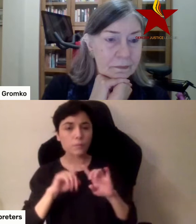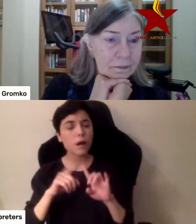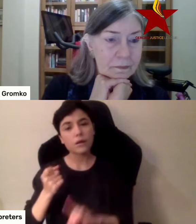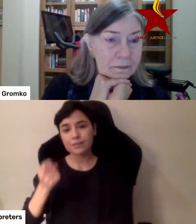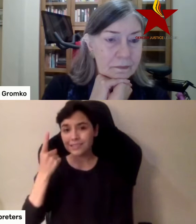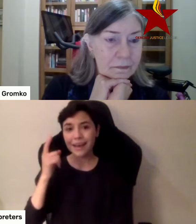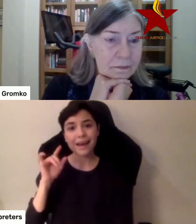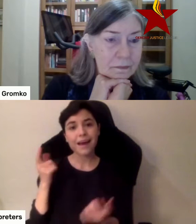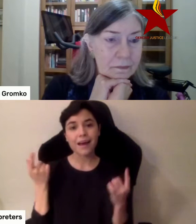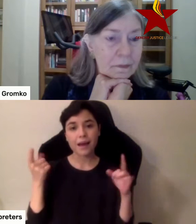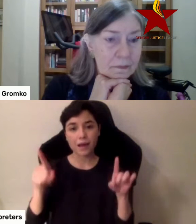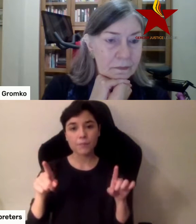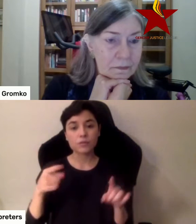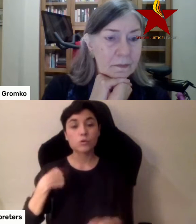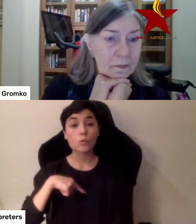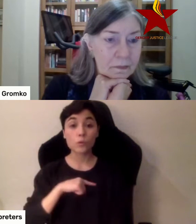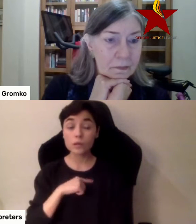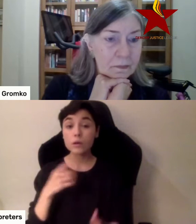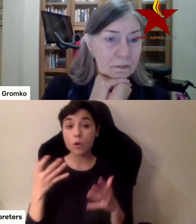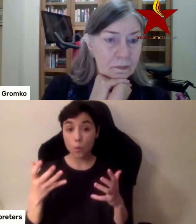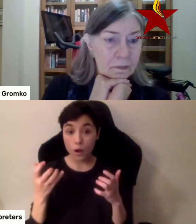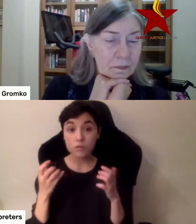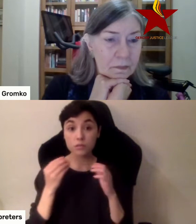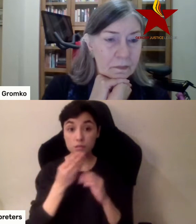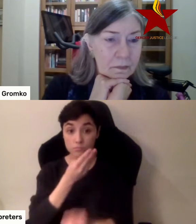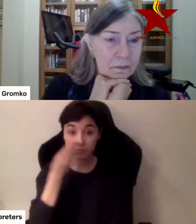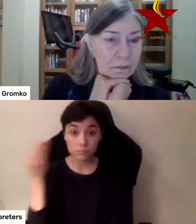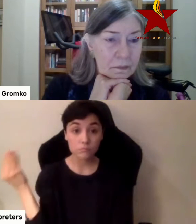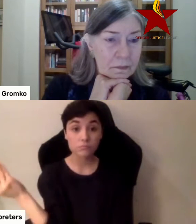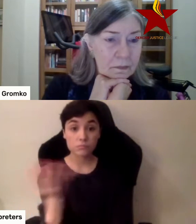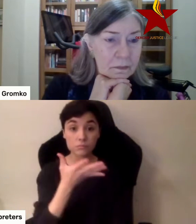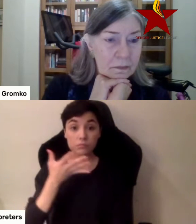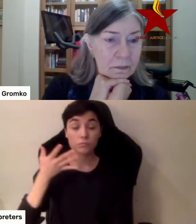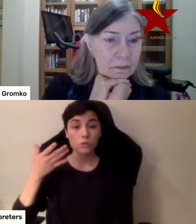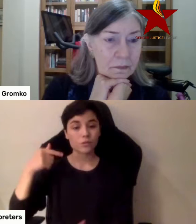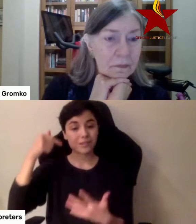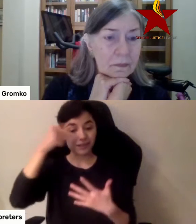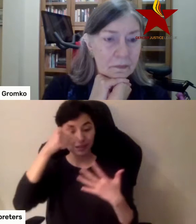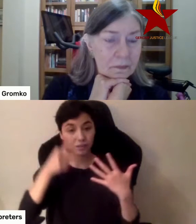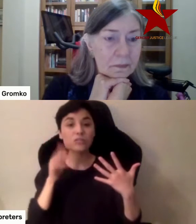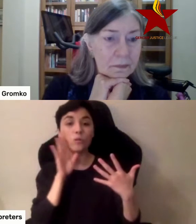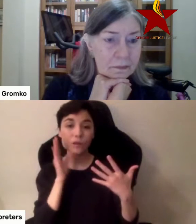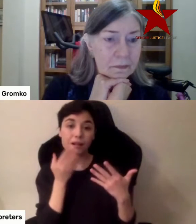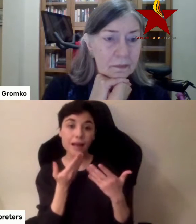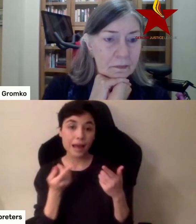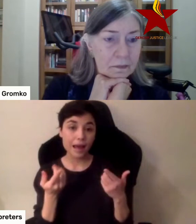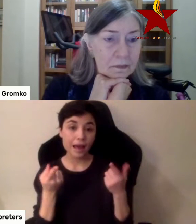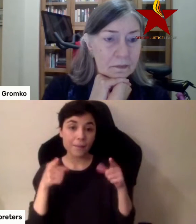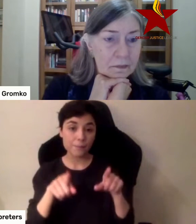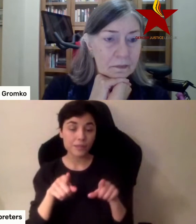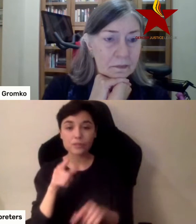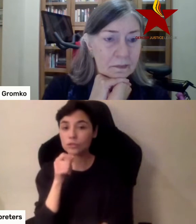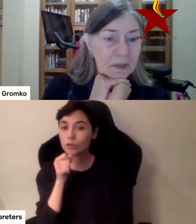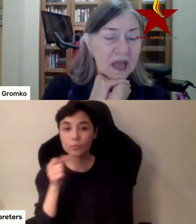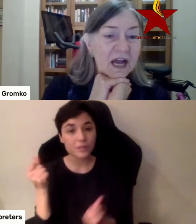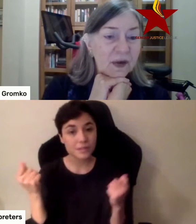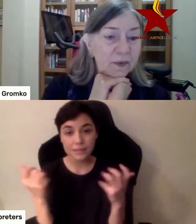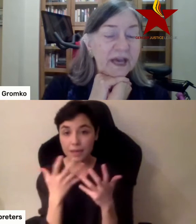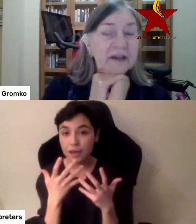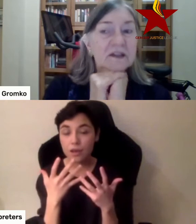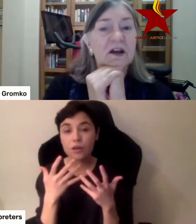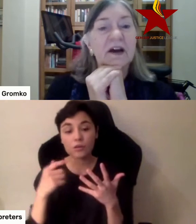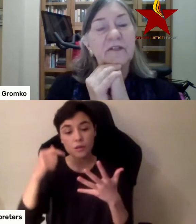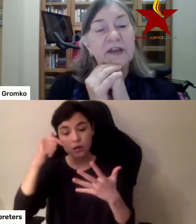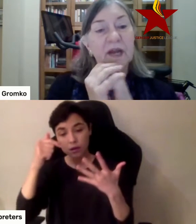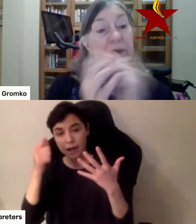be intent about telling folks this is what's going to happen. Don't be afraid. These are the serious things that you need to look for. Okay.